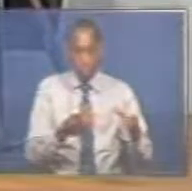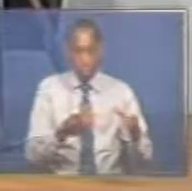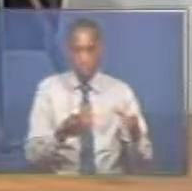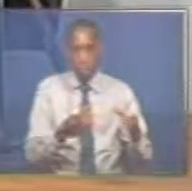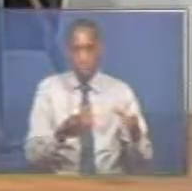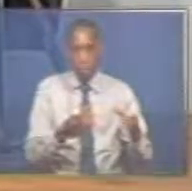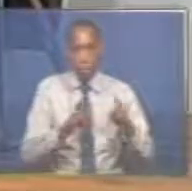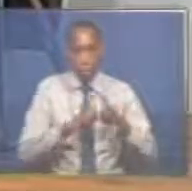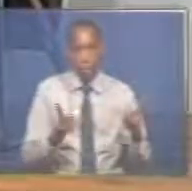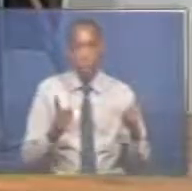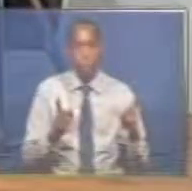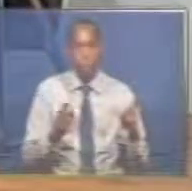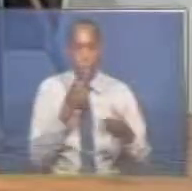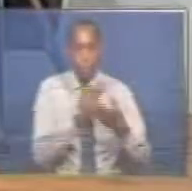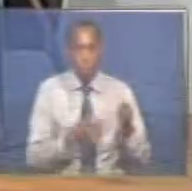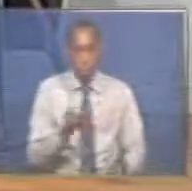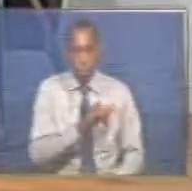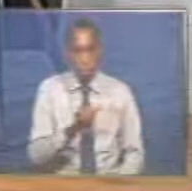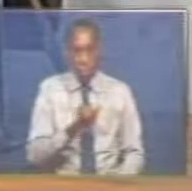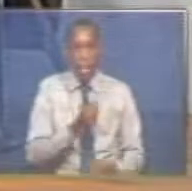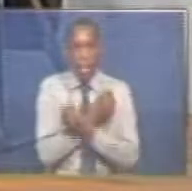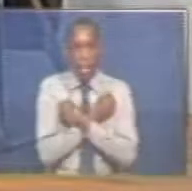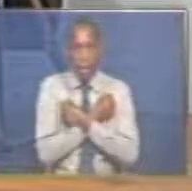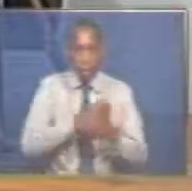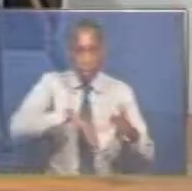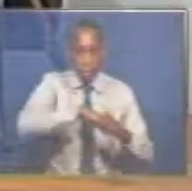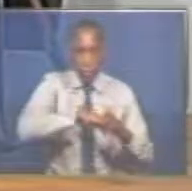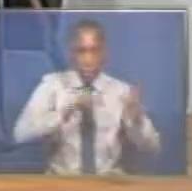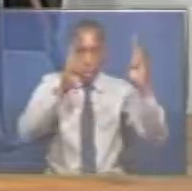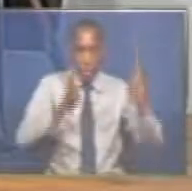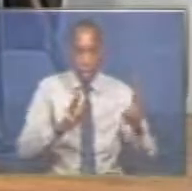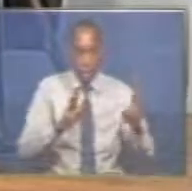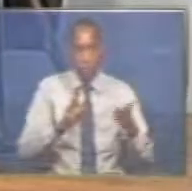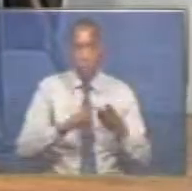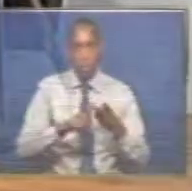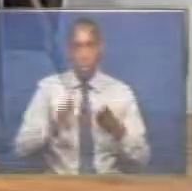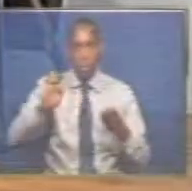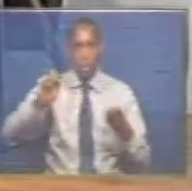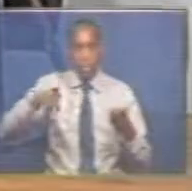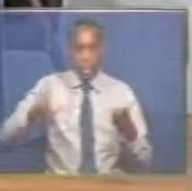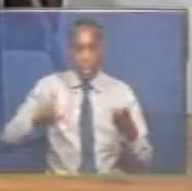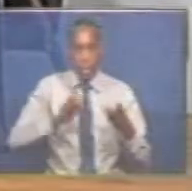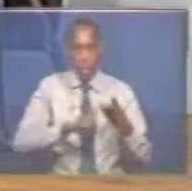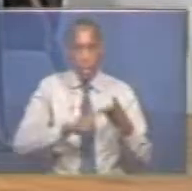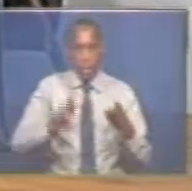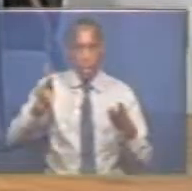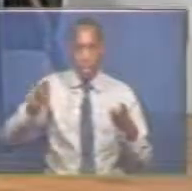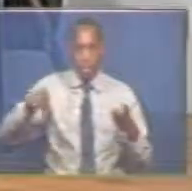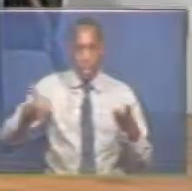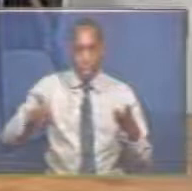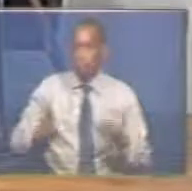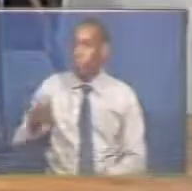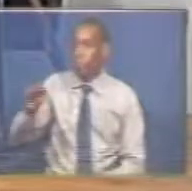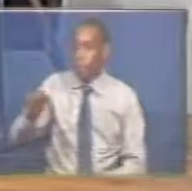course. But both of you are avid football fans, not only international, you know, not only the EPL, also the Kenya Premier League. Yep. Yes.